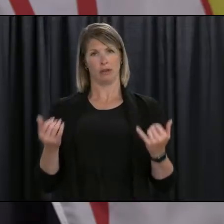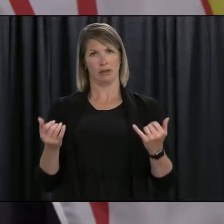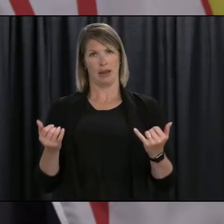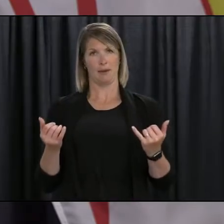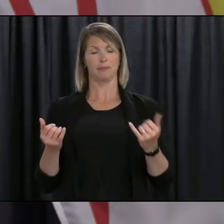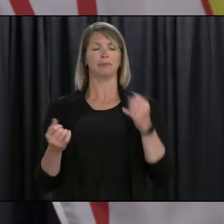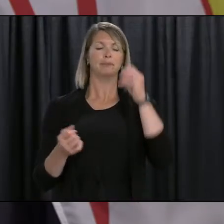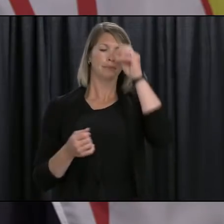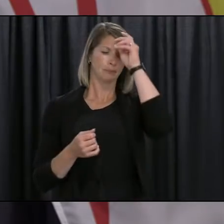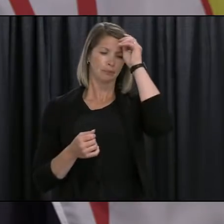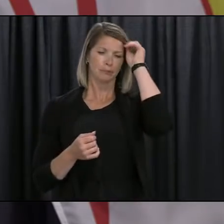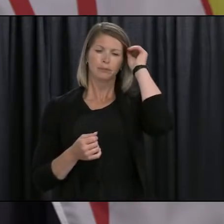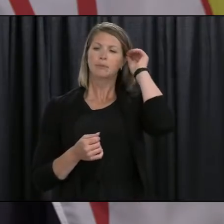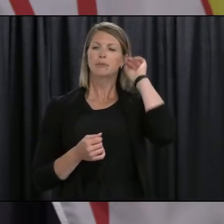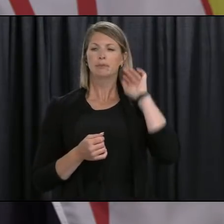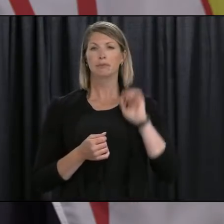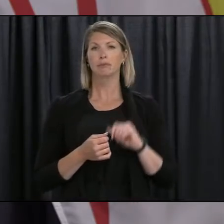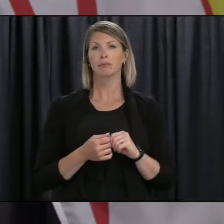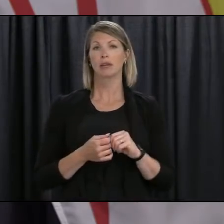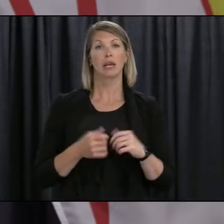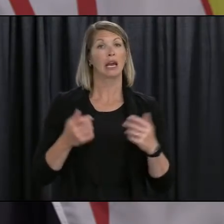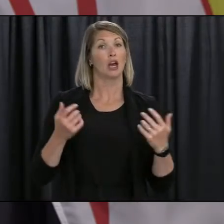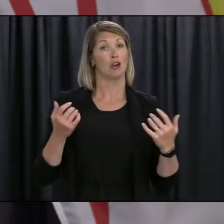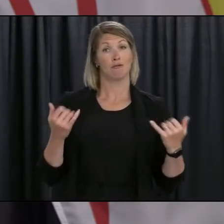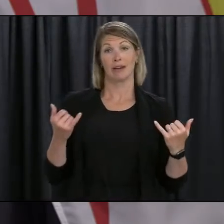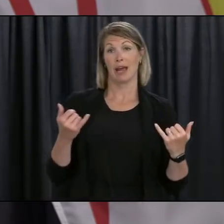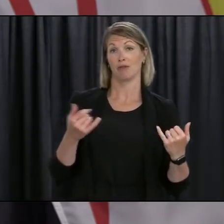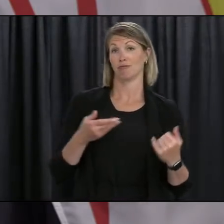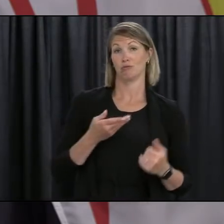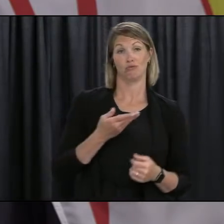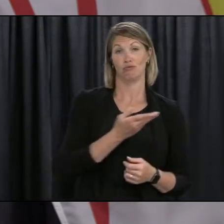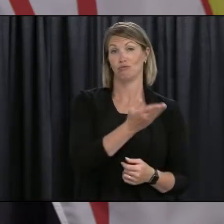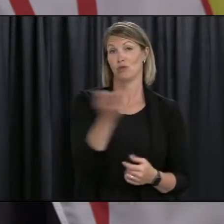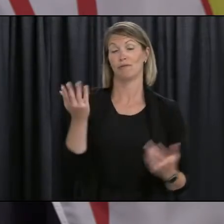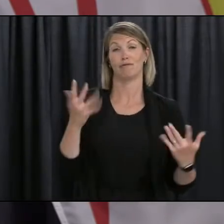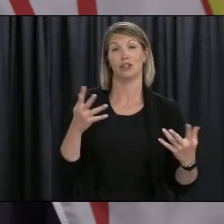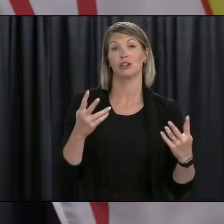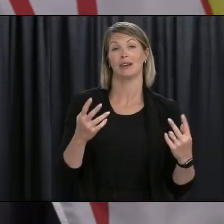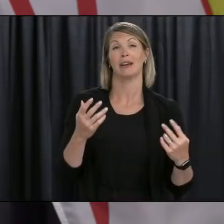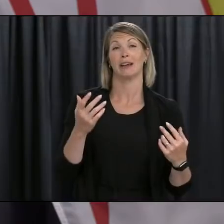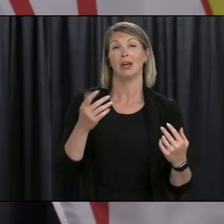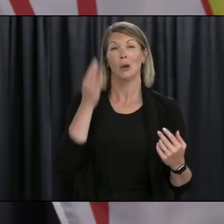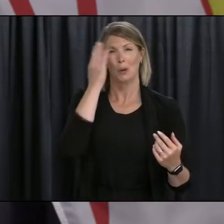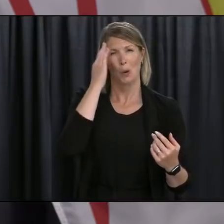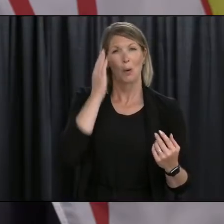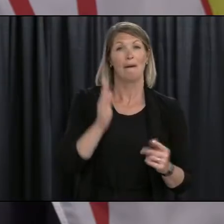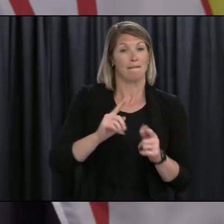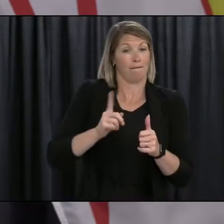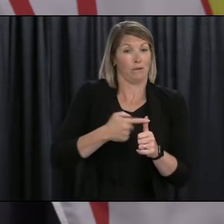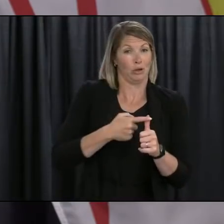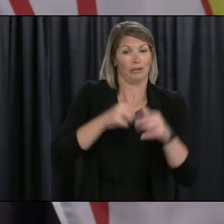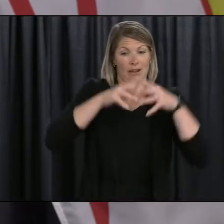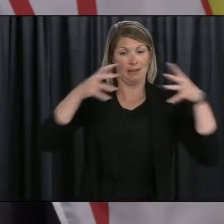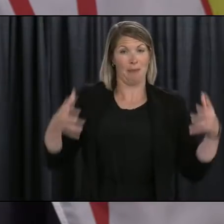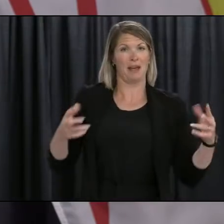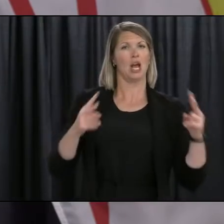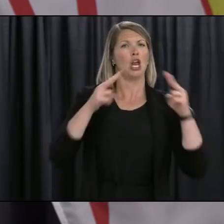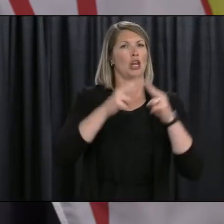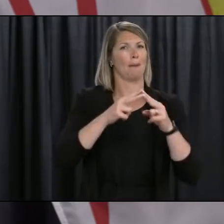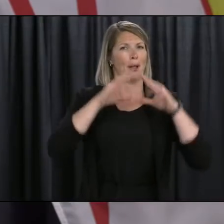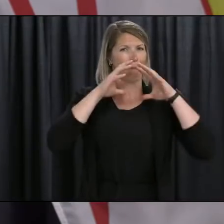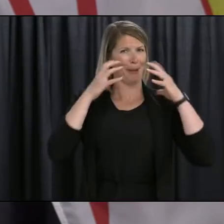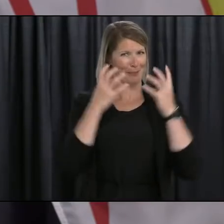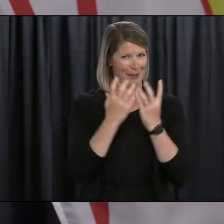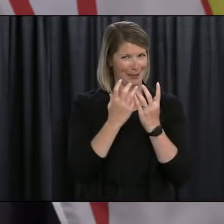advice is obviously, you have your bubbles as they are, which was the double bubble and then the extended bubble with the extra people in.